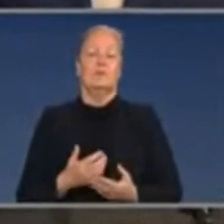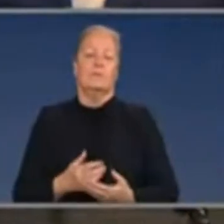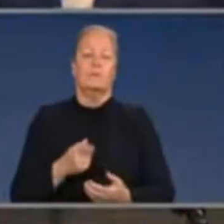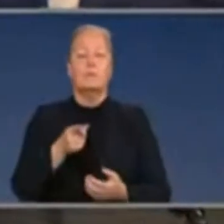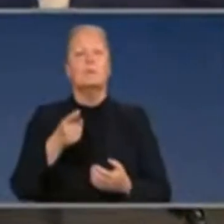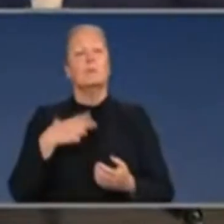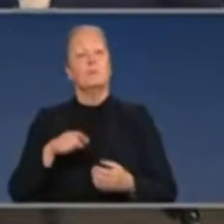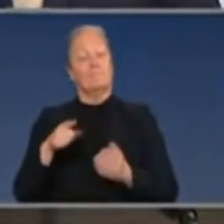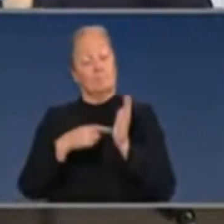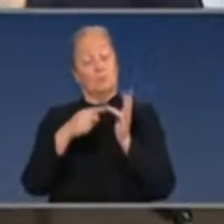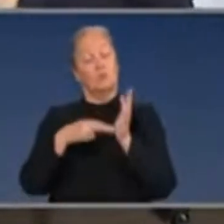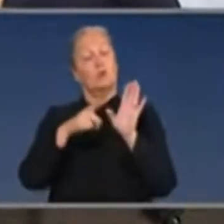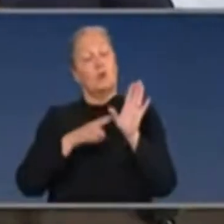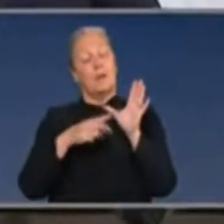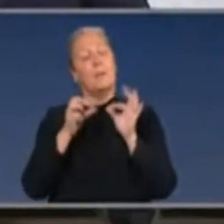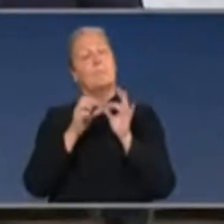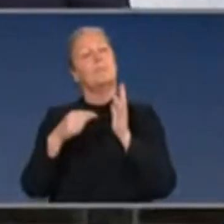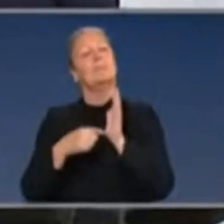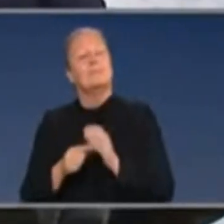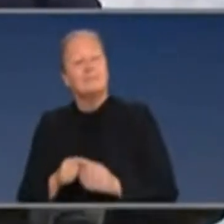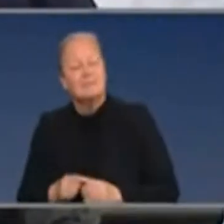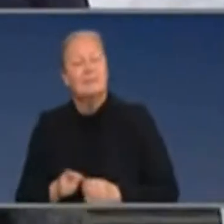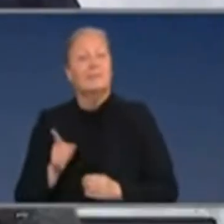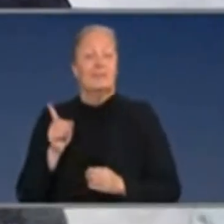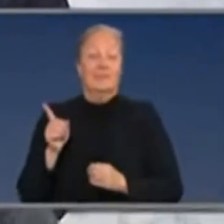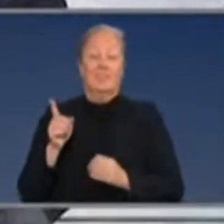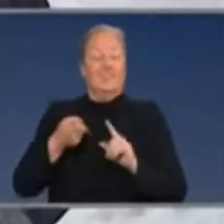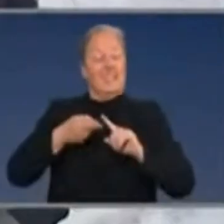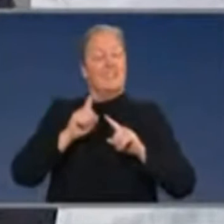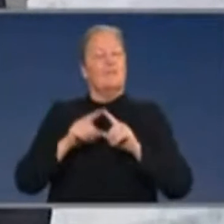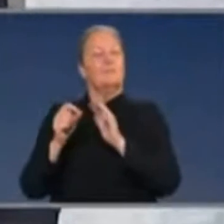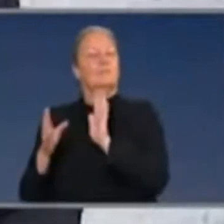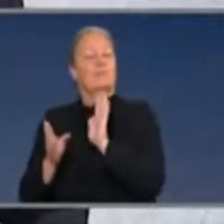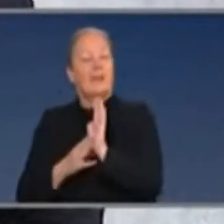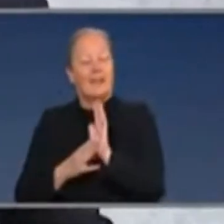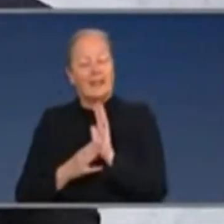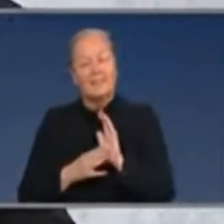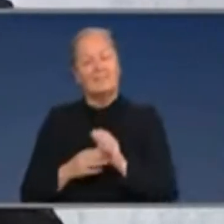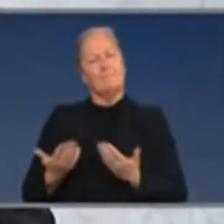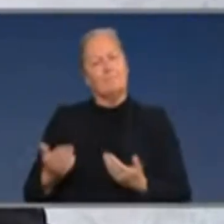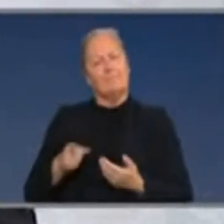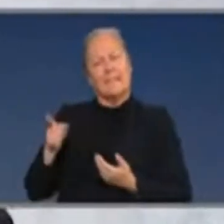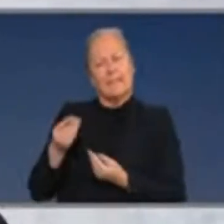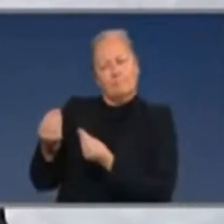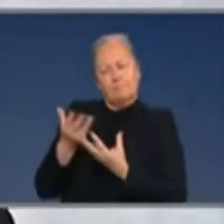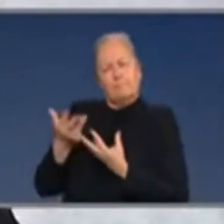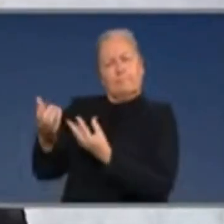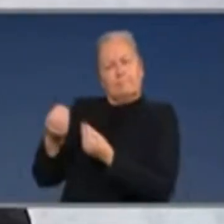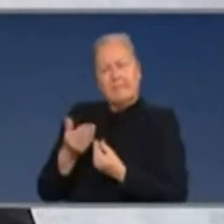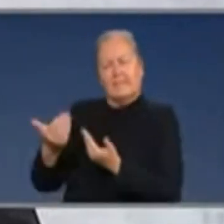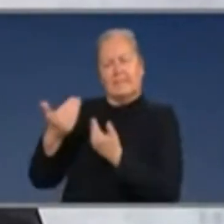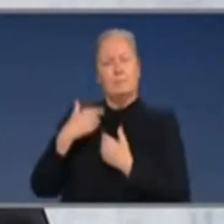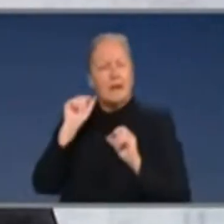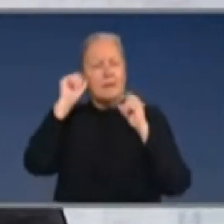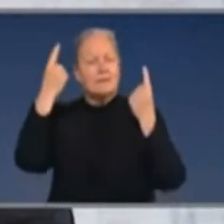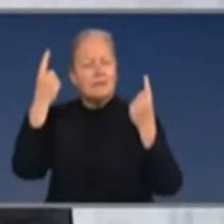want to acknowledge Tony Abbott. He has had an enormous impact on my understanding and appreciation of these